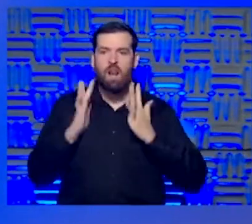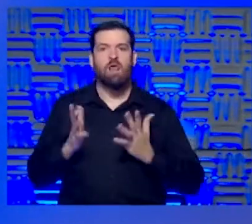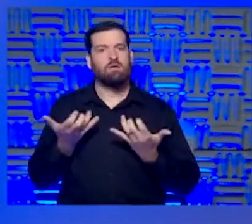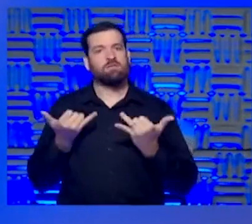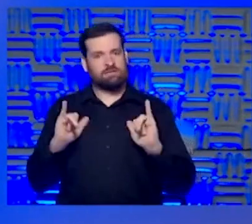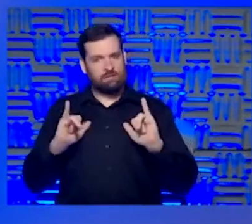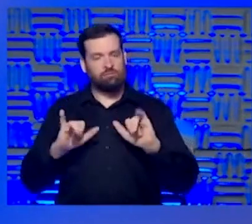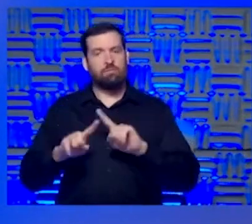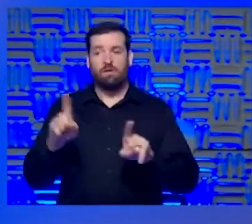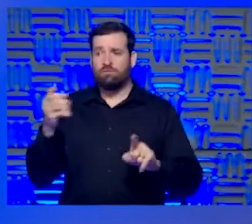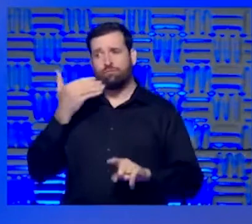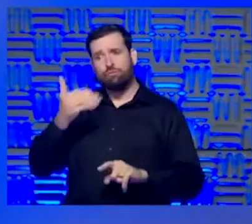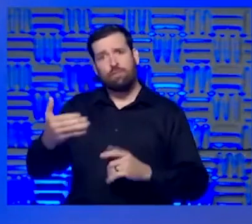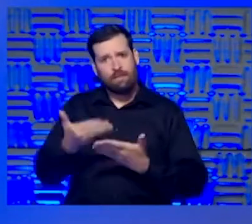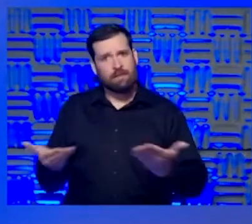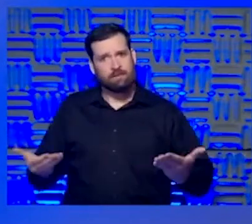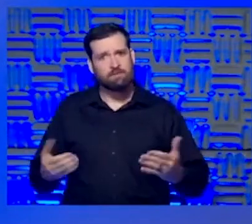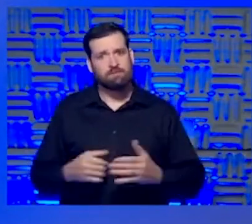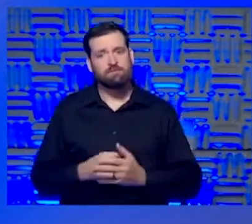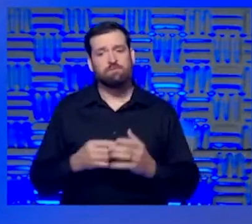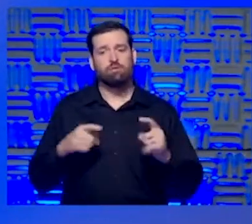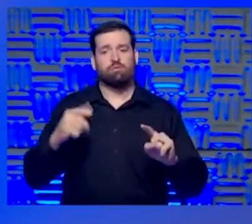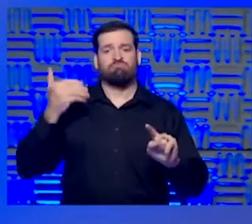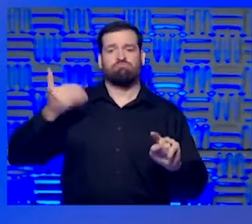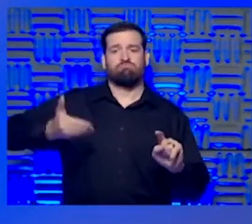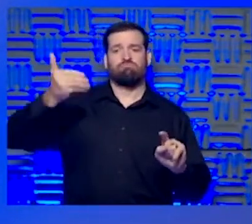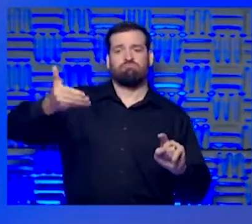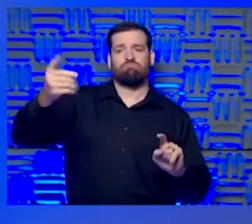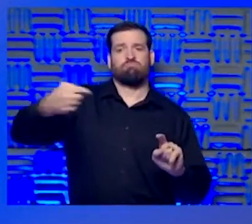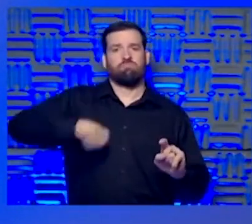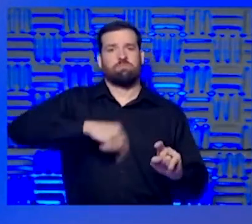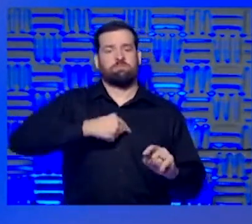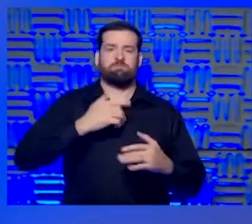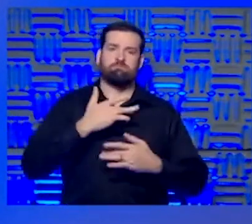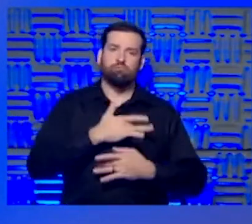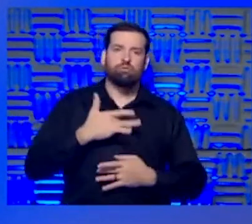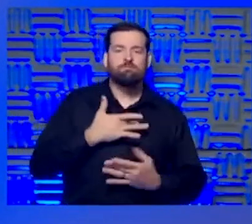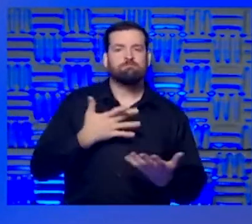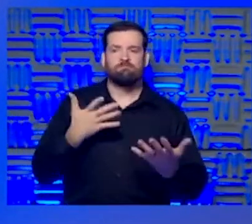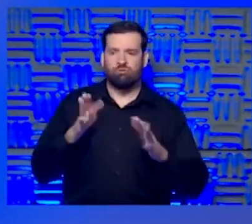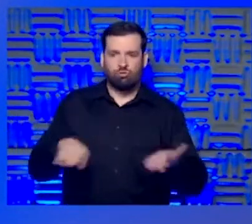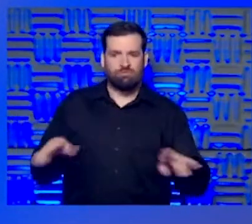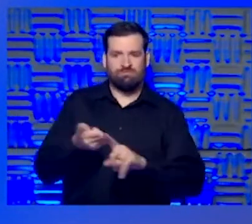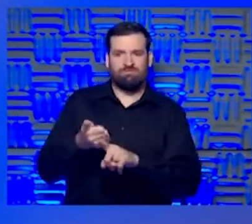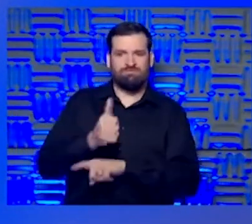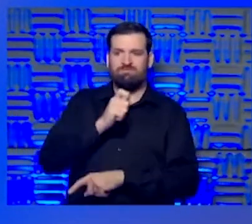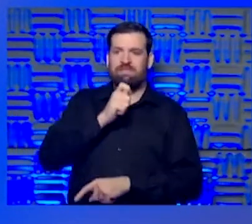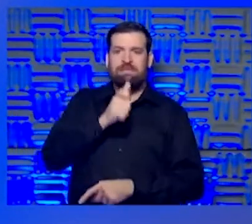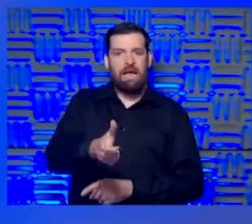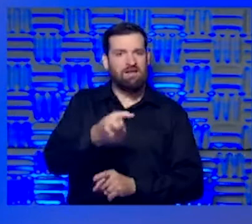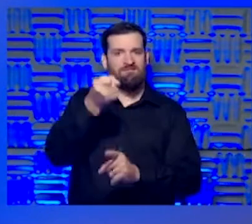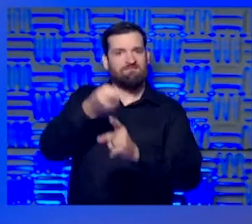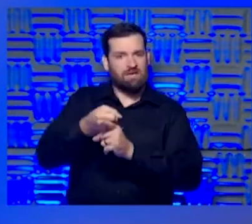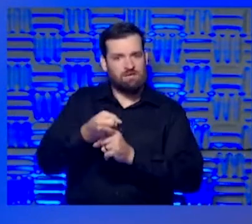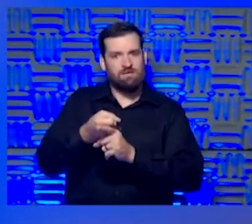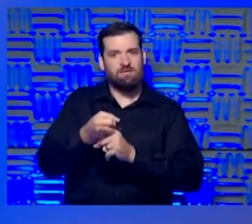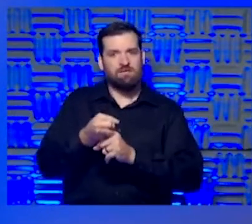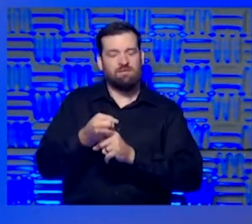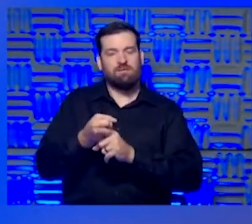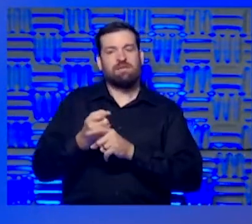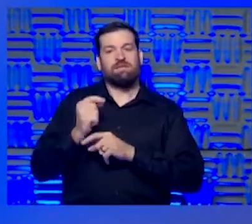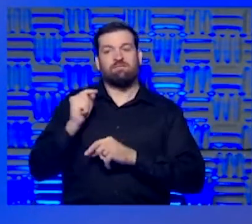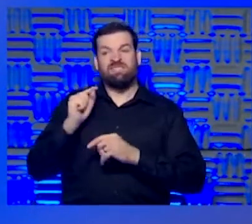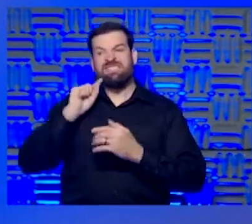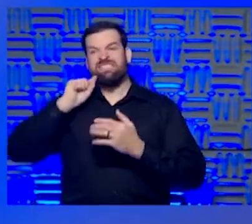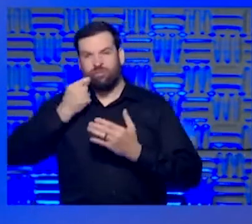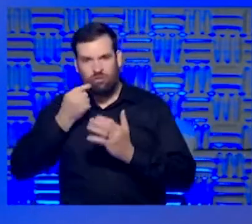thing. I think throughout this course we have always been grateful that children are not affected in the proportions that